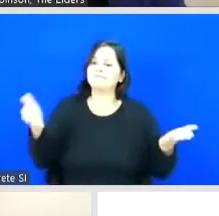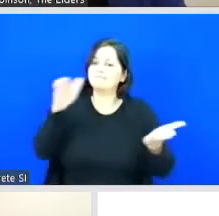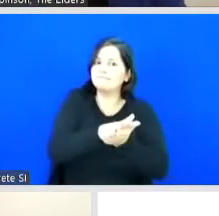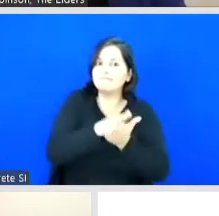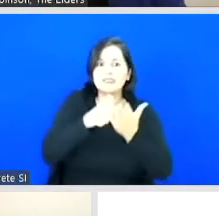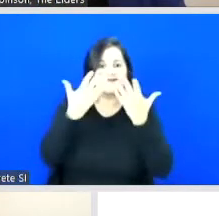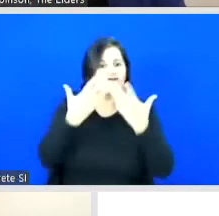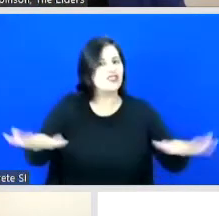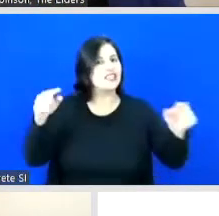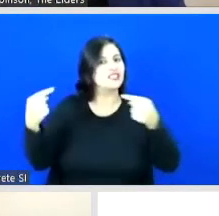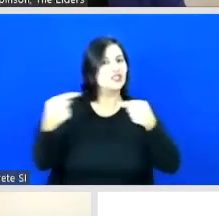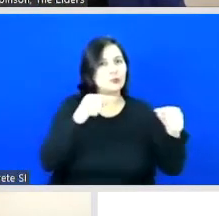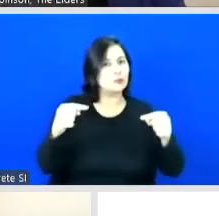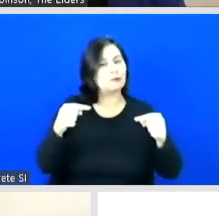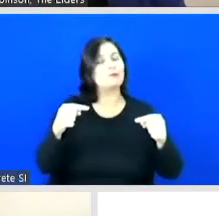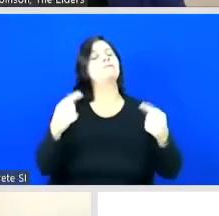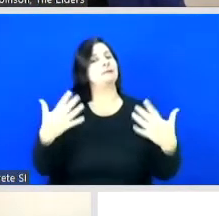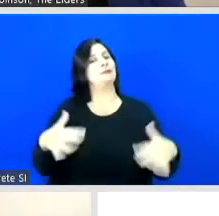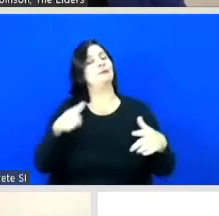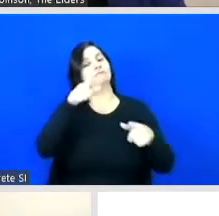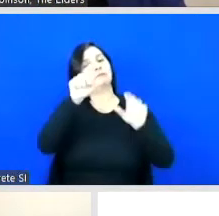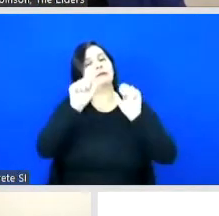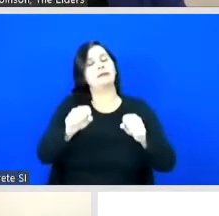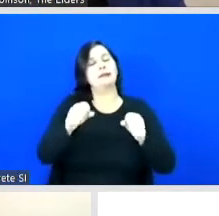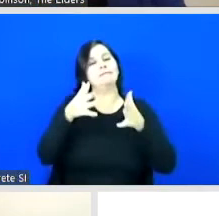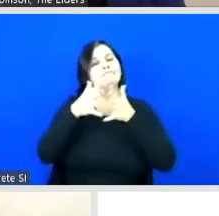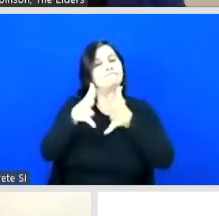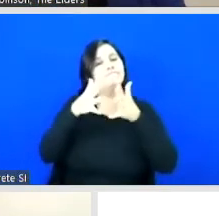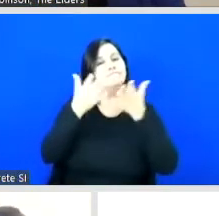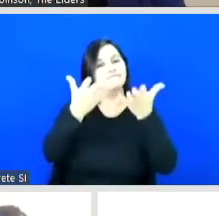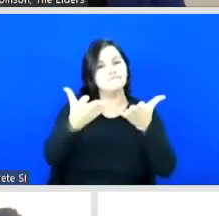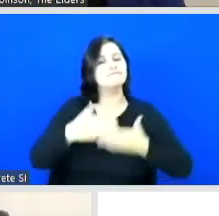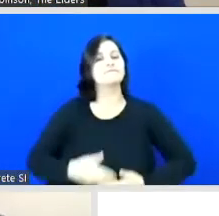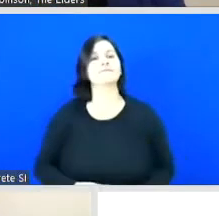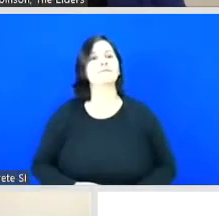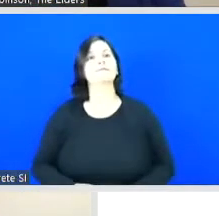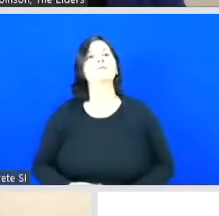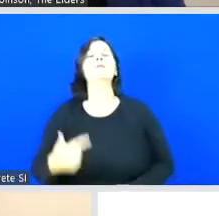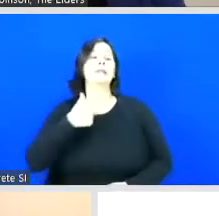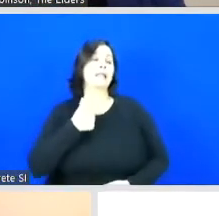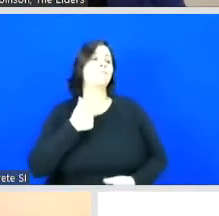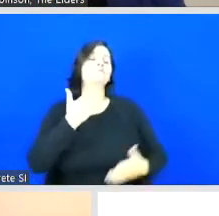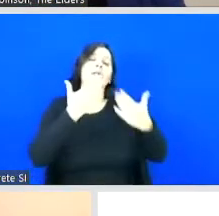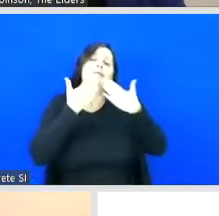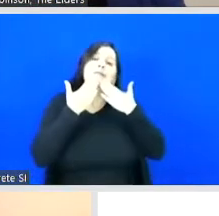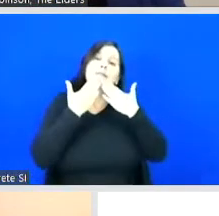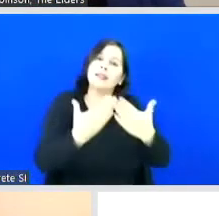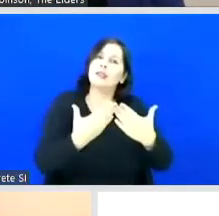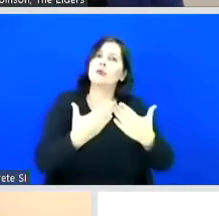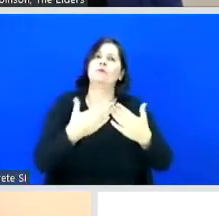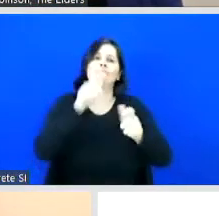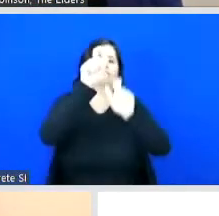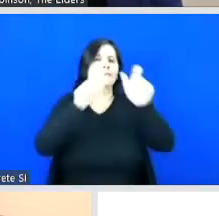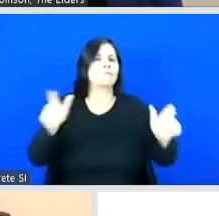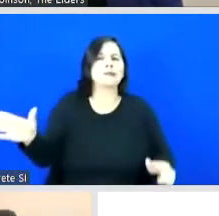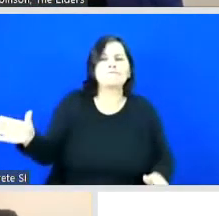Thank you, and thank you so much to all the panelists for sharing their experiences and thoughts